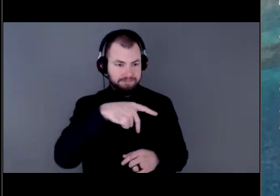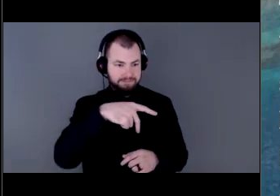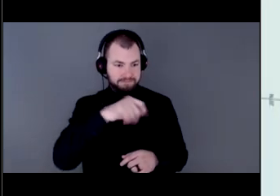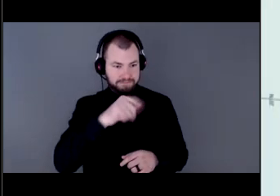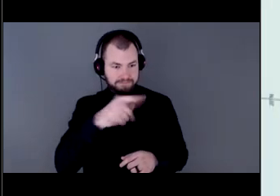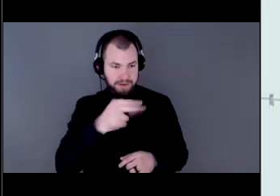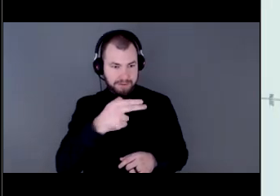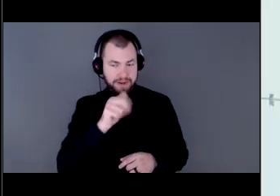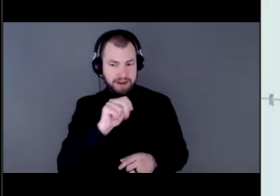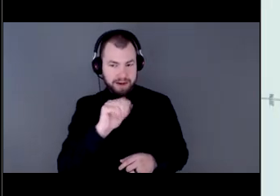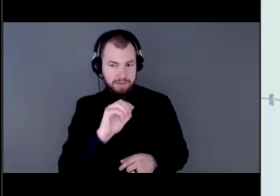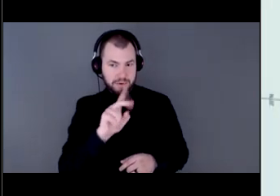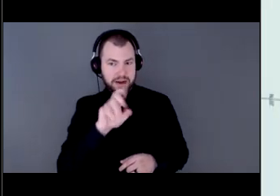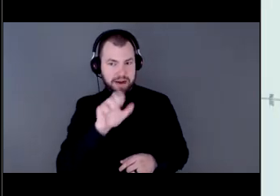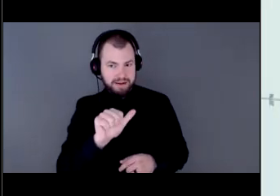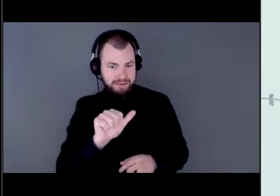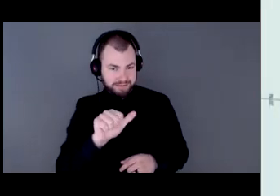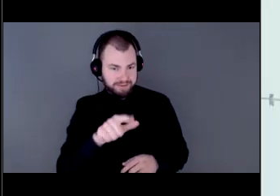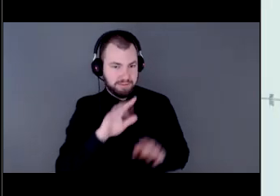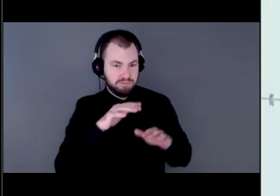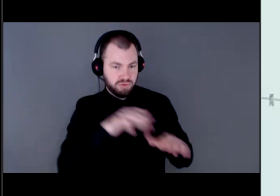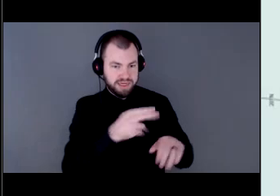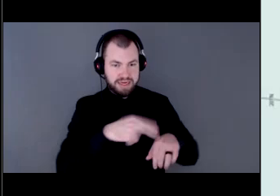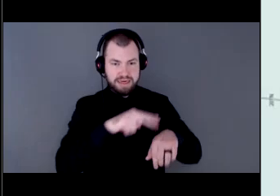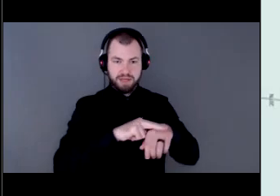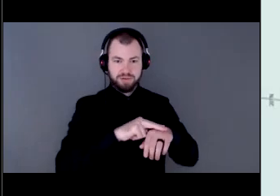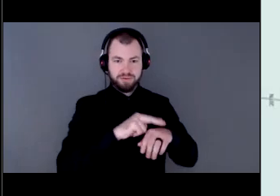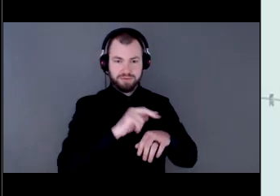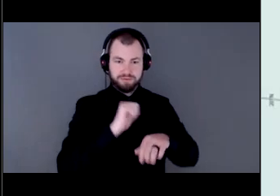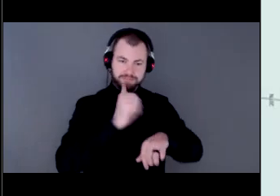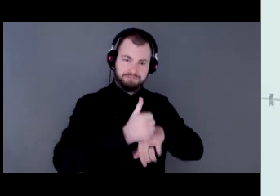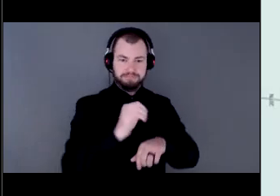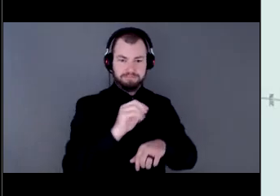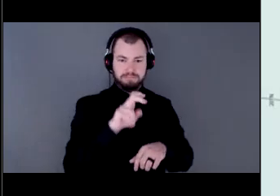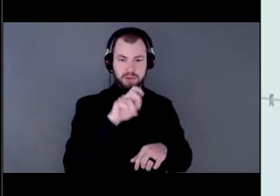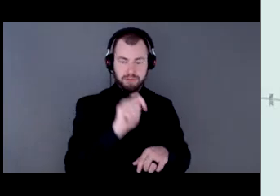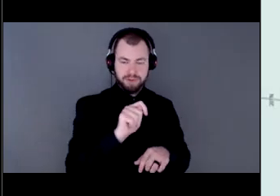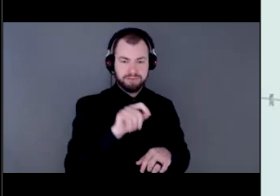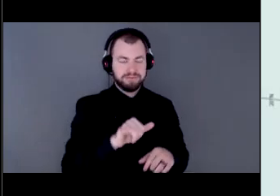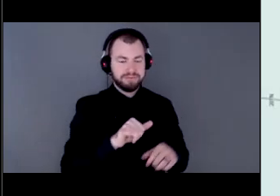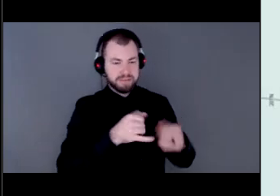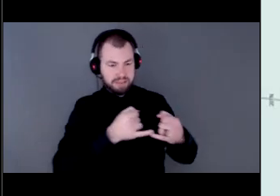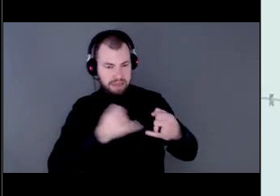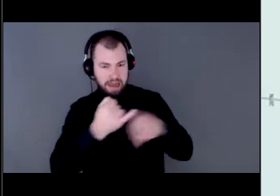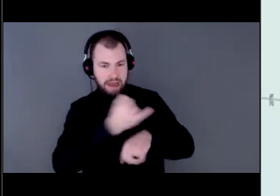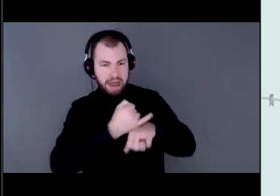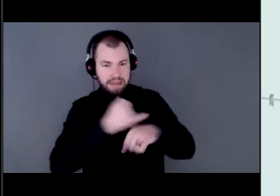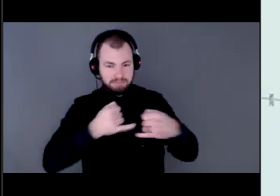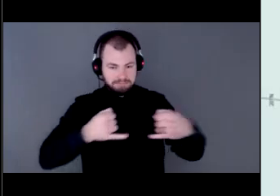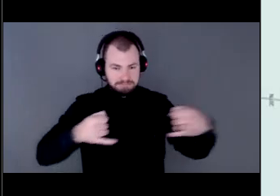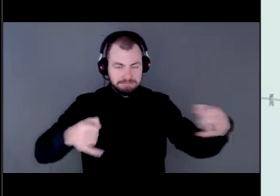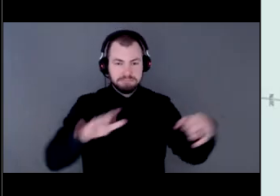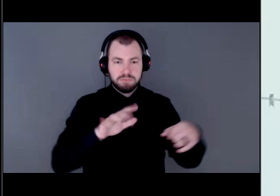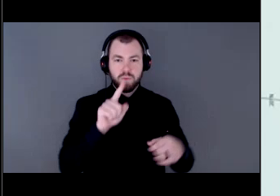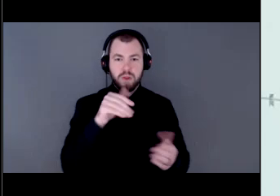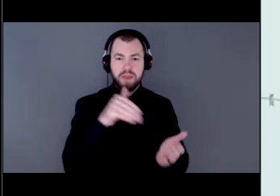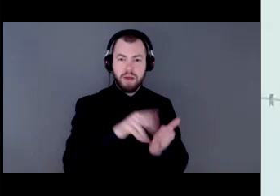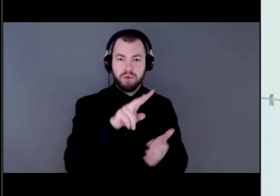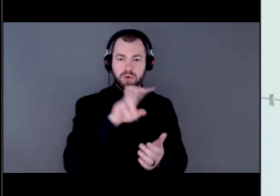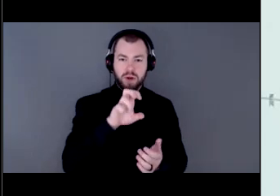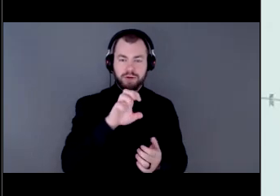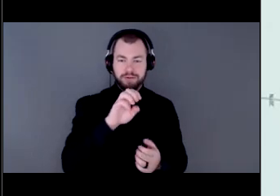Next. This is this string of uninhabited islands and atolls that stretches for about 1,200 miles beyond the main populated